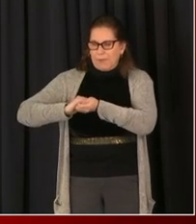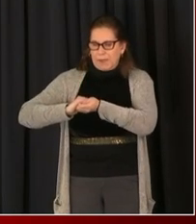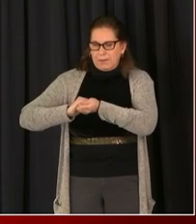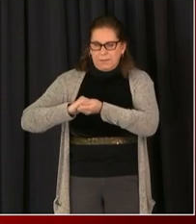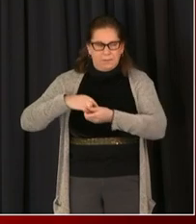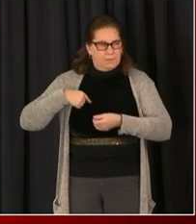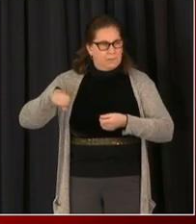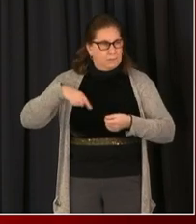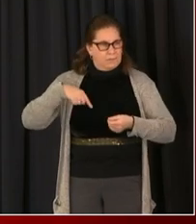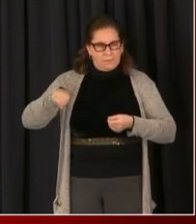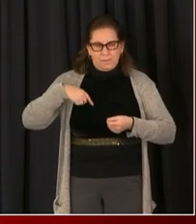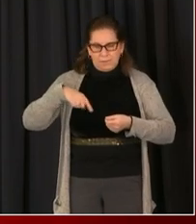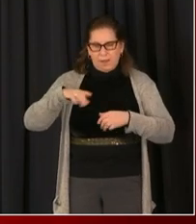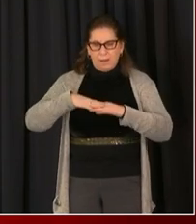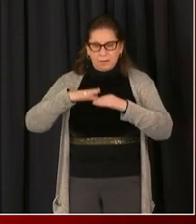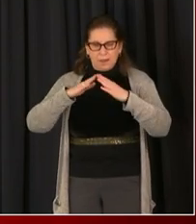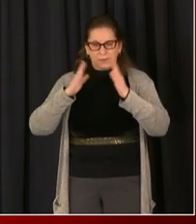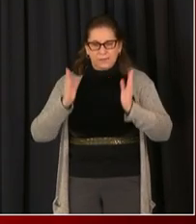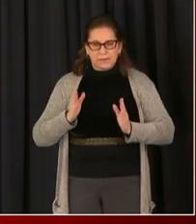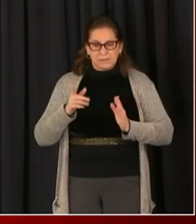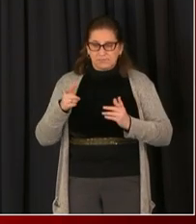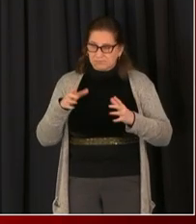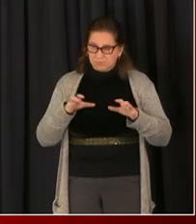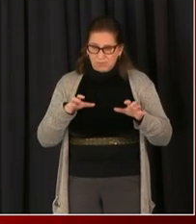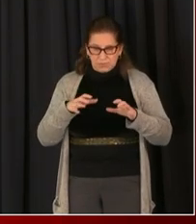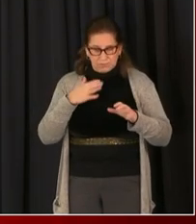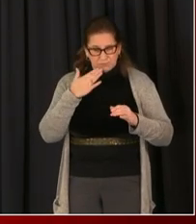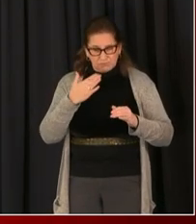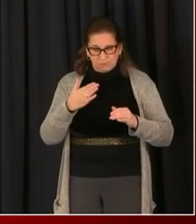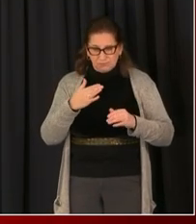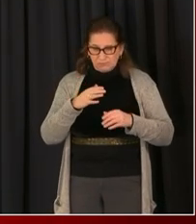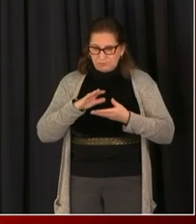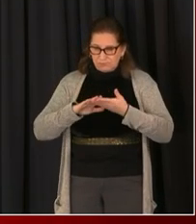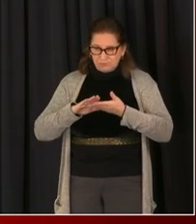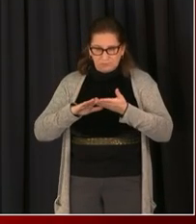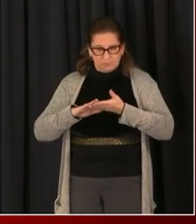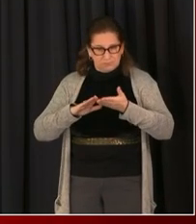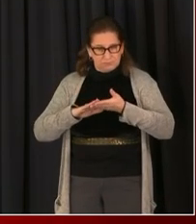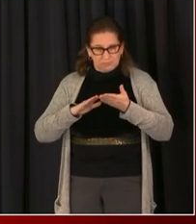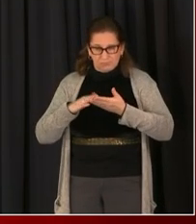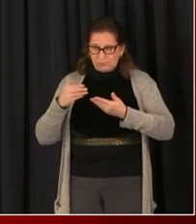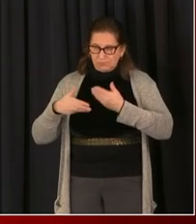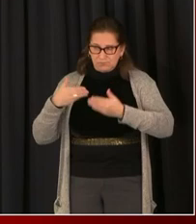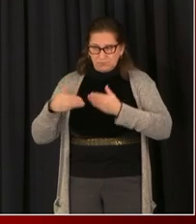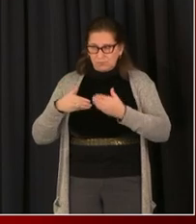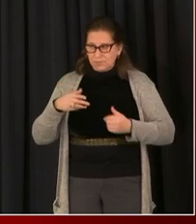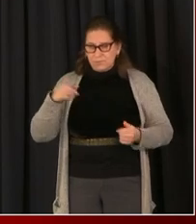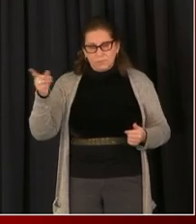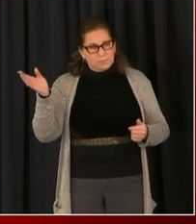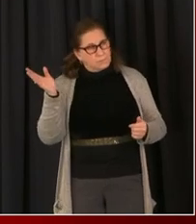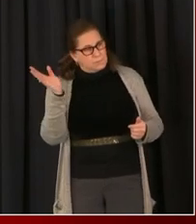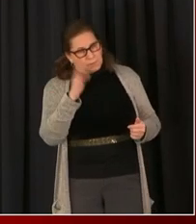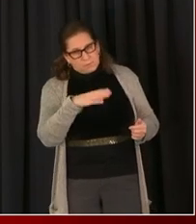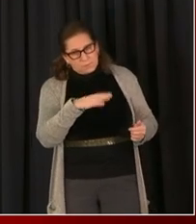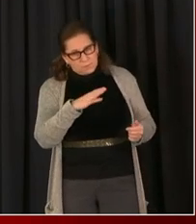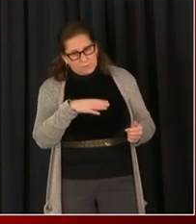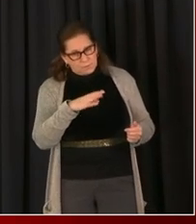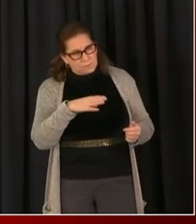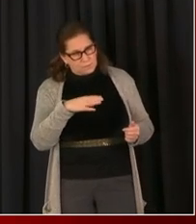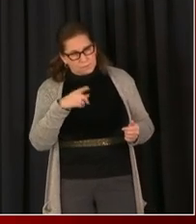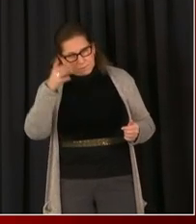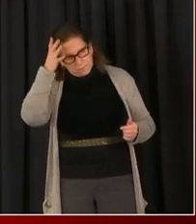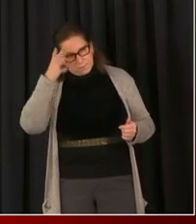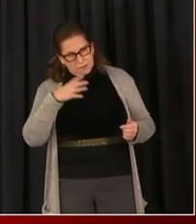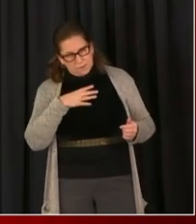Yes. Question for Dr. Nesbitt. I mean, just generally, we all sit and watch what's going on here. And I think here